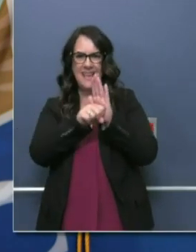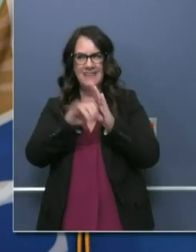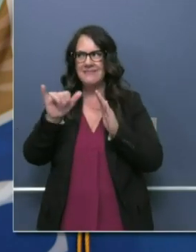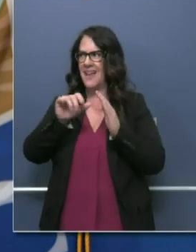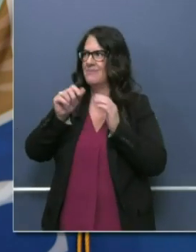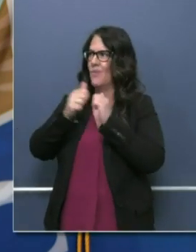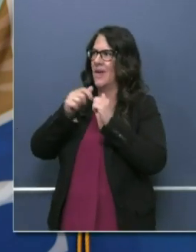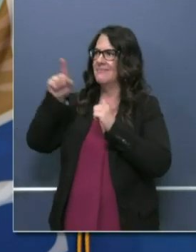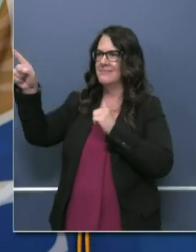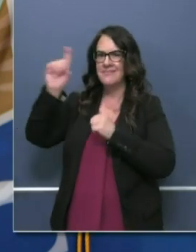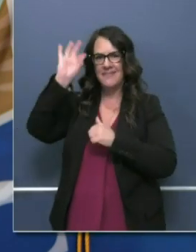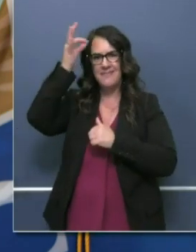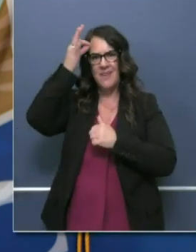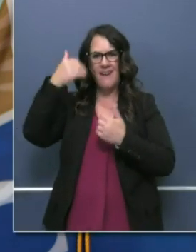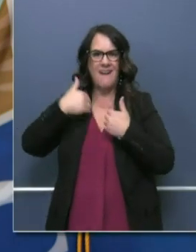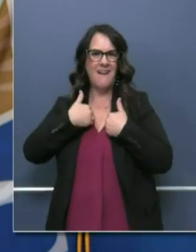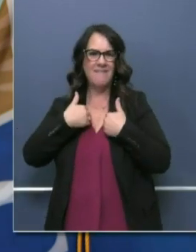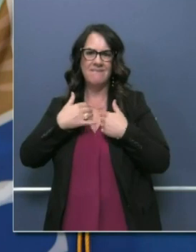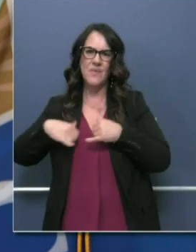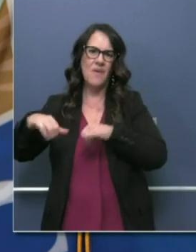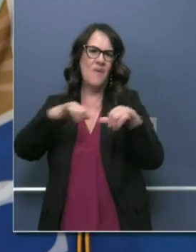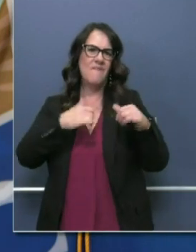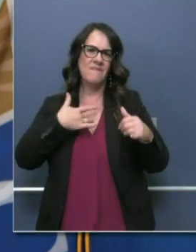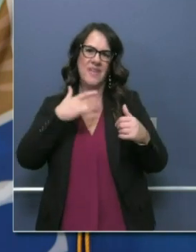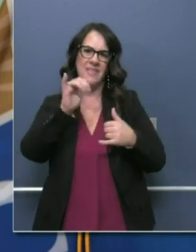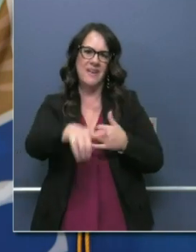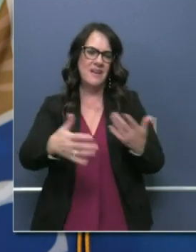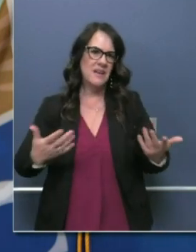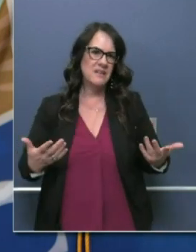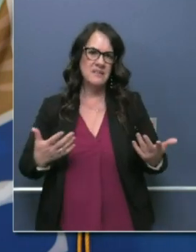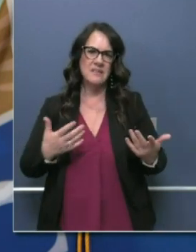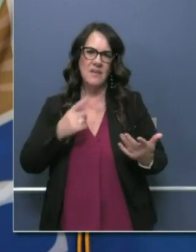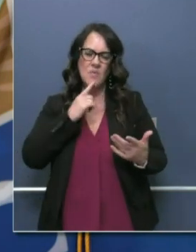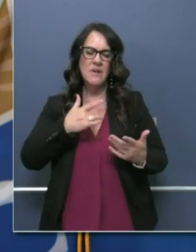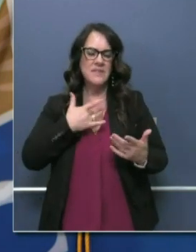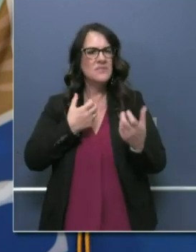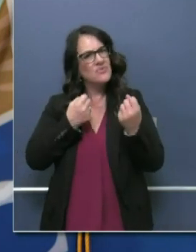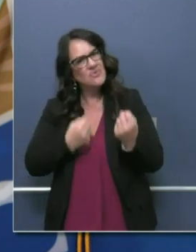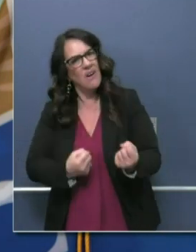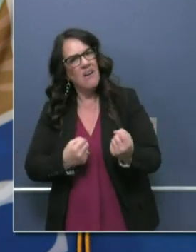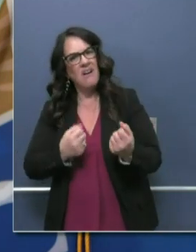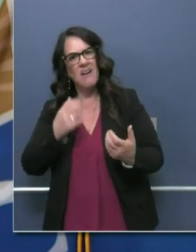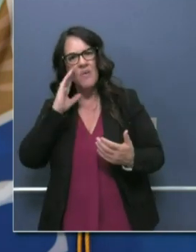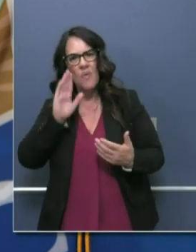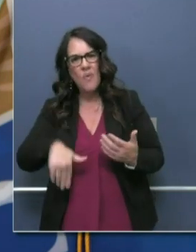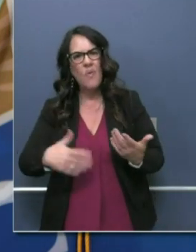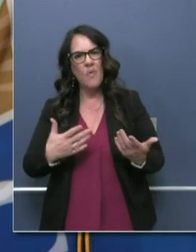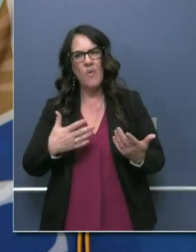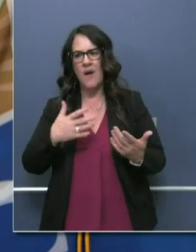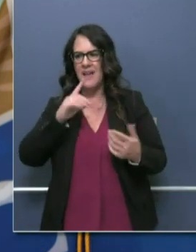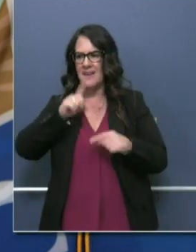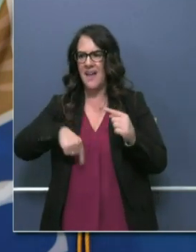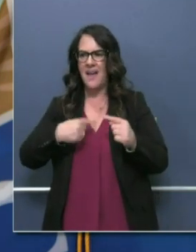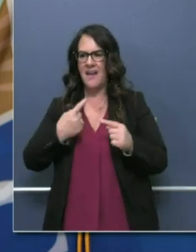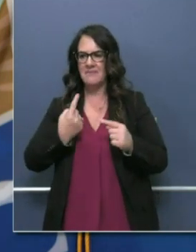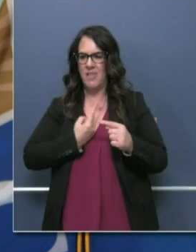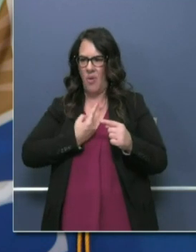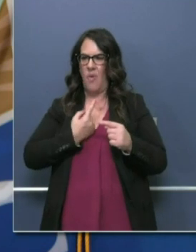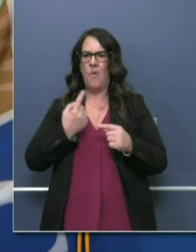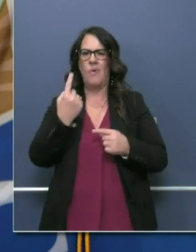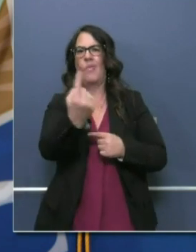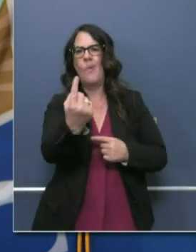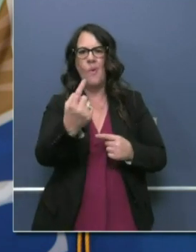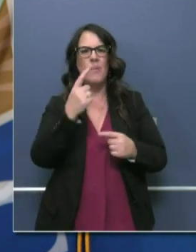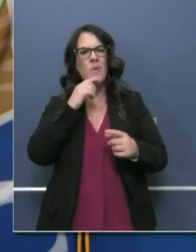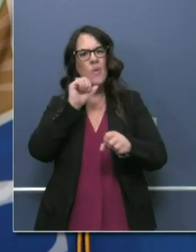stronger than we went into it. I don't think that deep in my bones, I know that. But we have to do it together, and we have to do it through